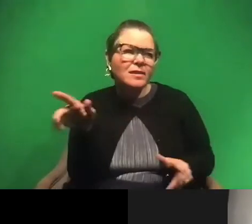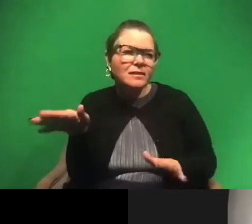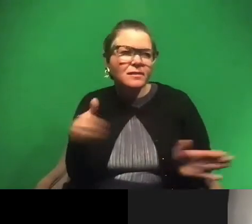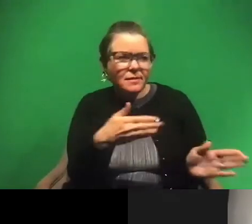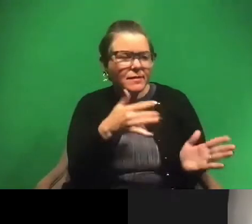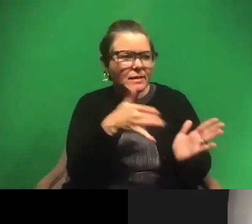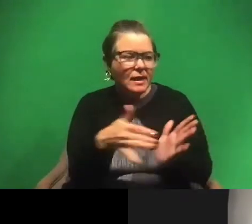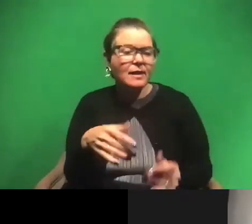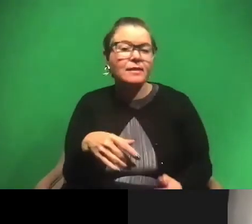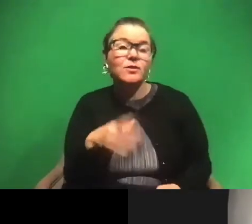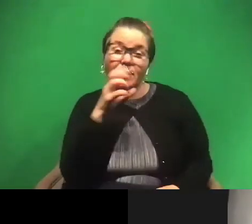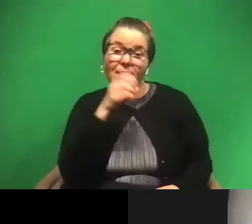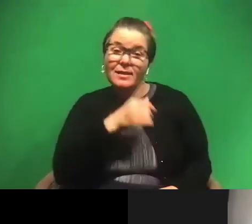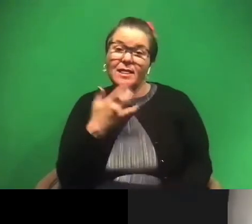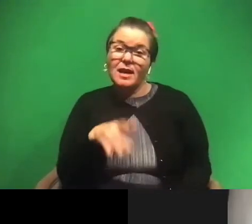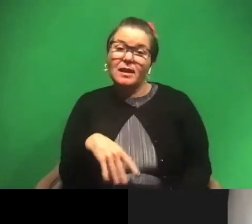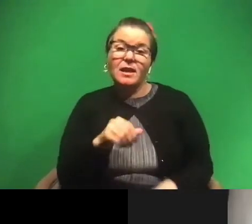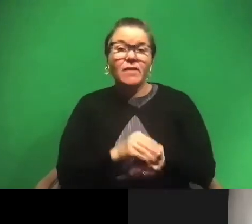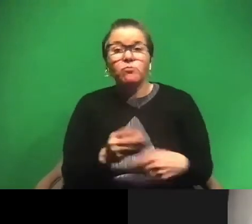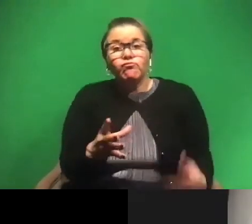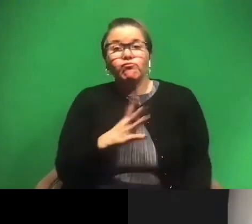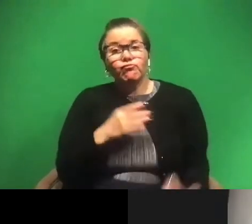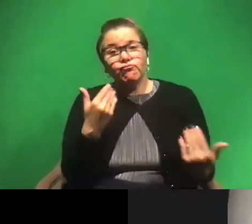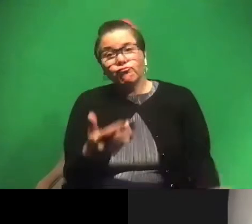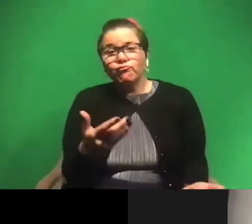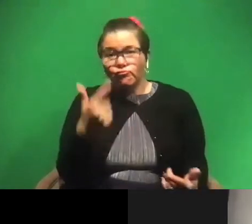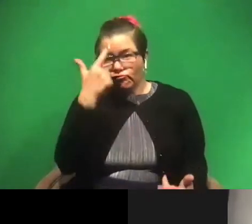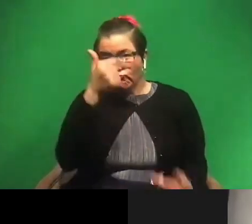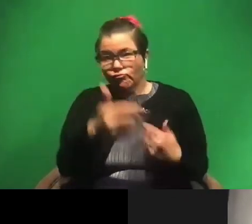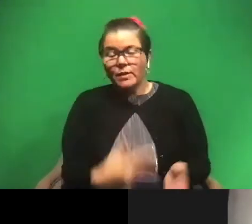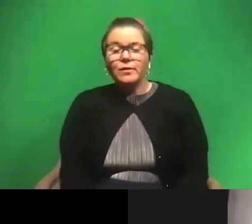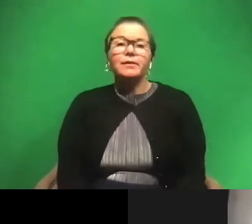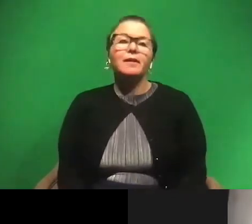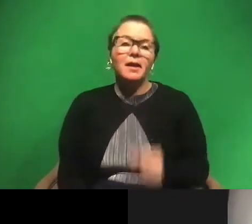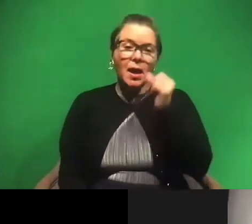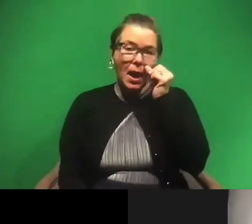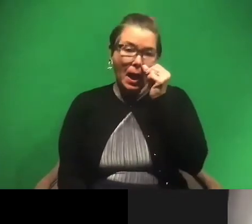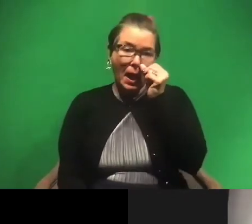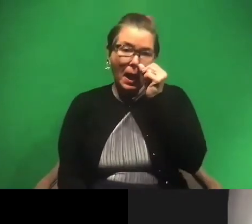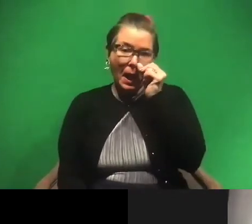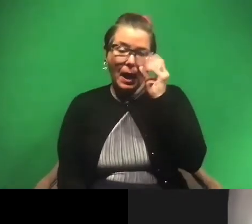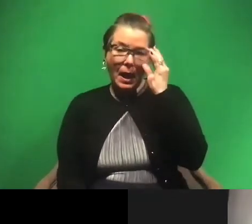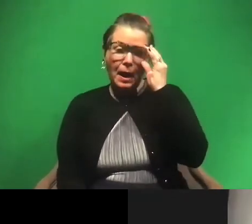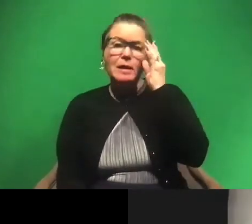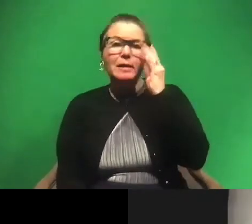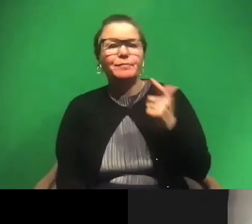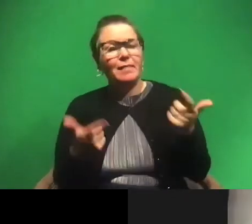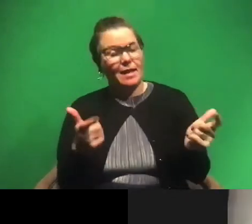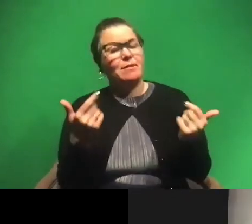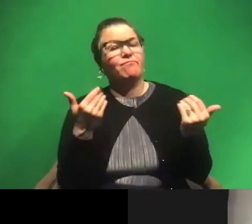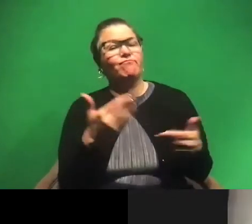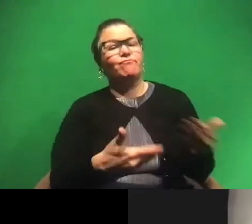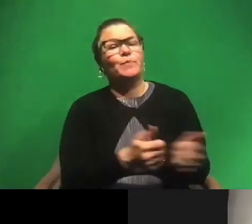got lucky because he was like, okay, sure, whatever. Great. Let me go with it. Yeah.